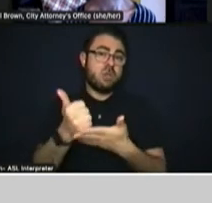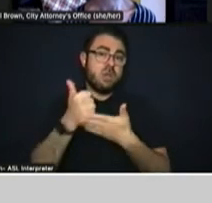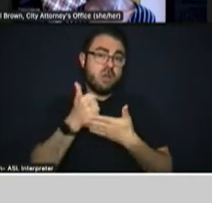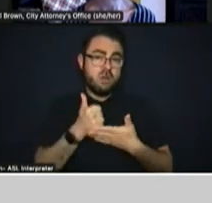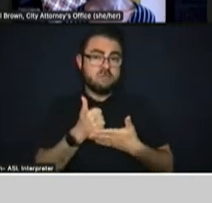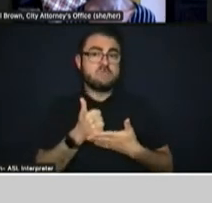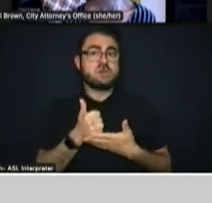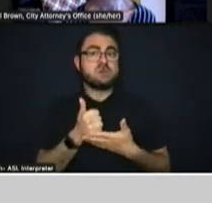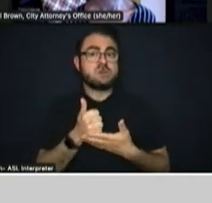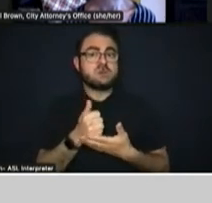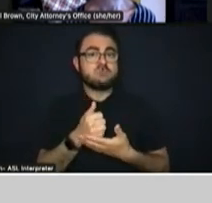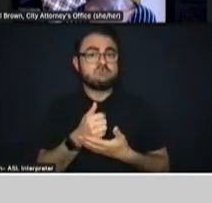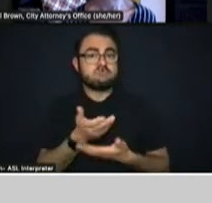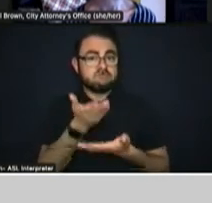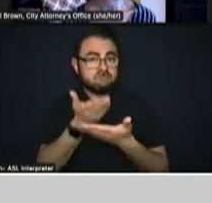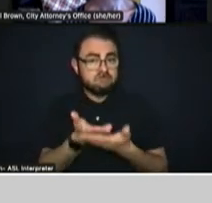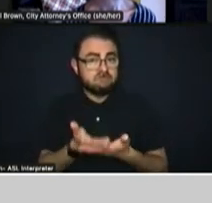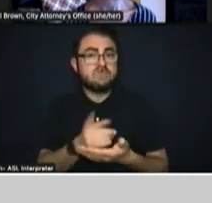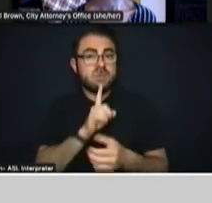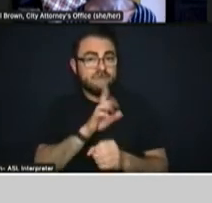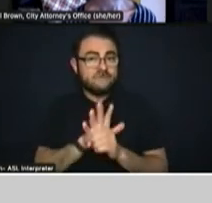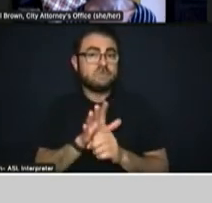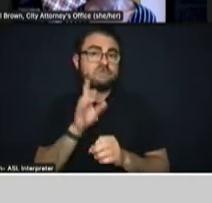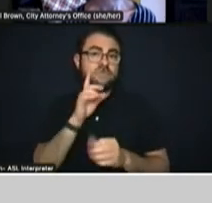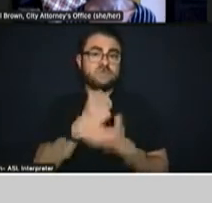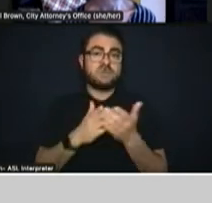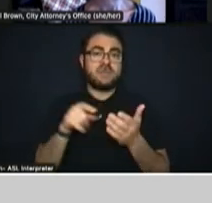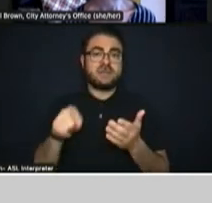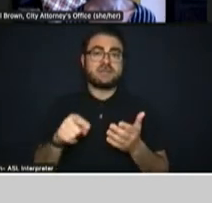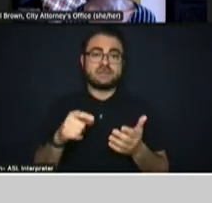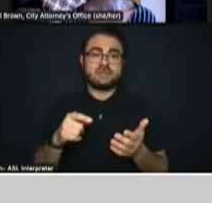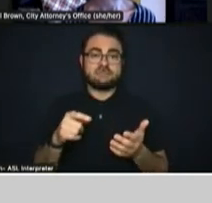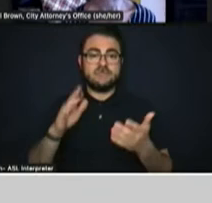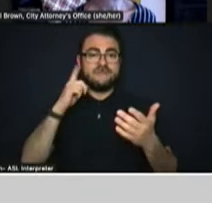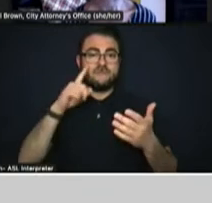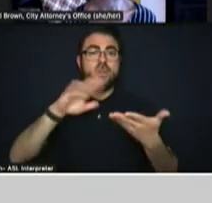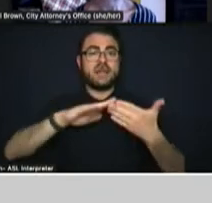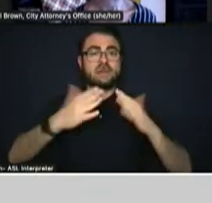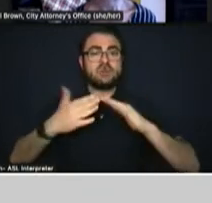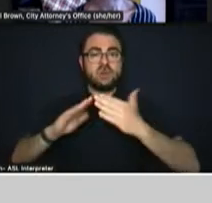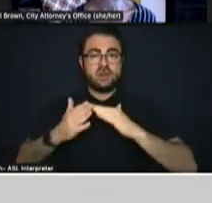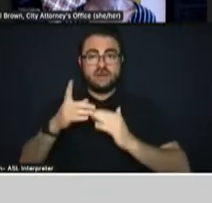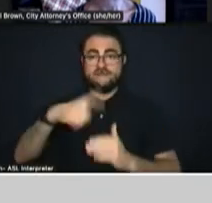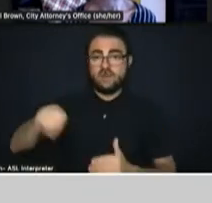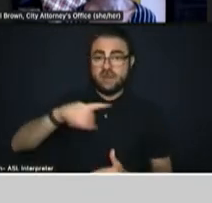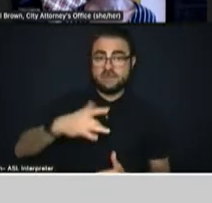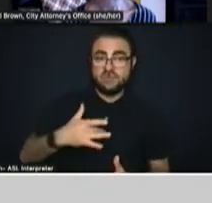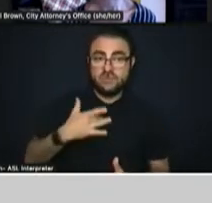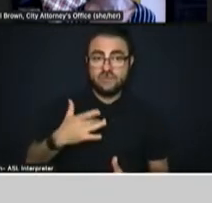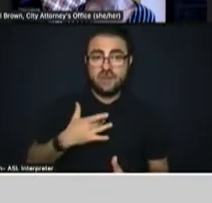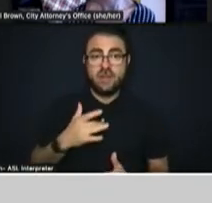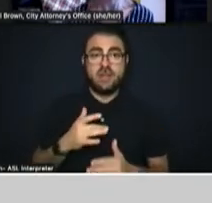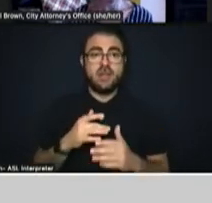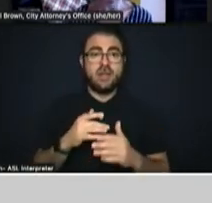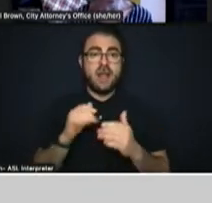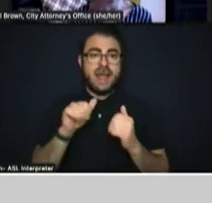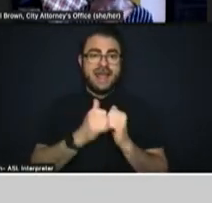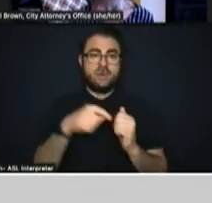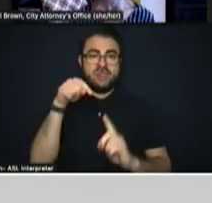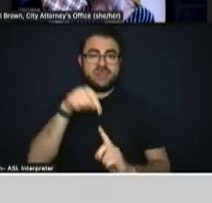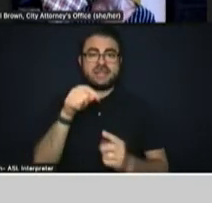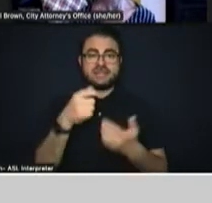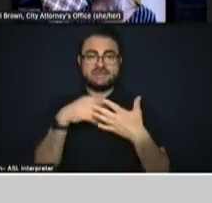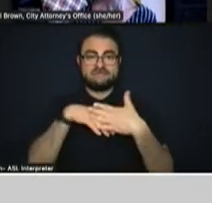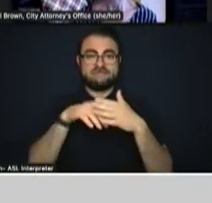some of this for the public or the community to feel in the align with the settlement agreement of what was